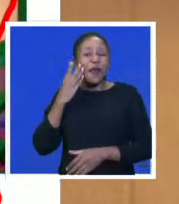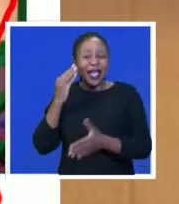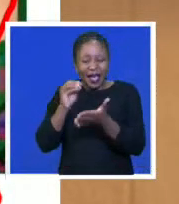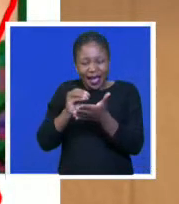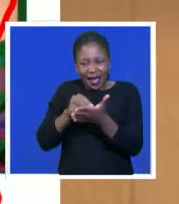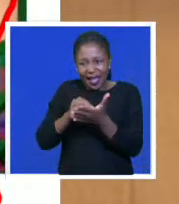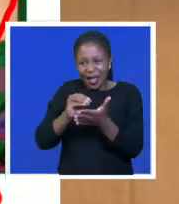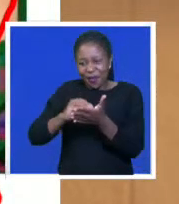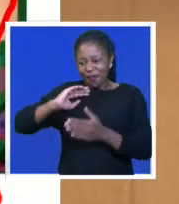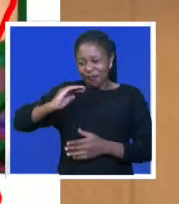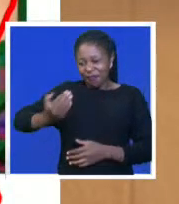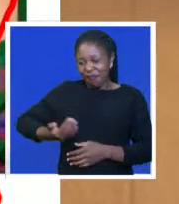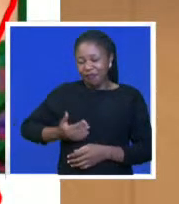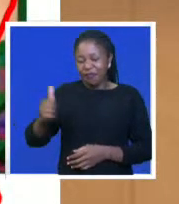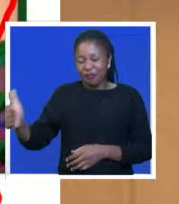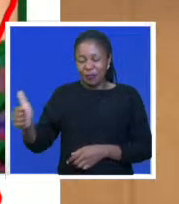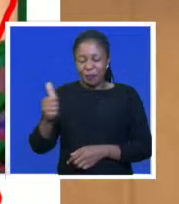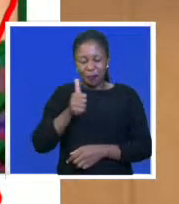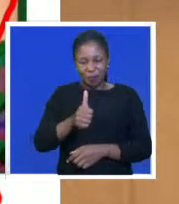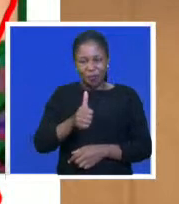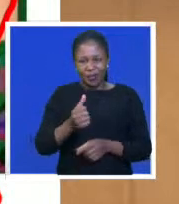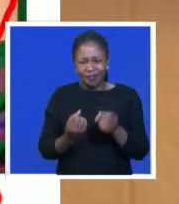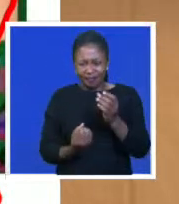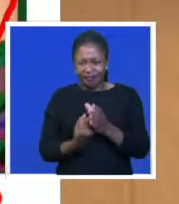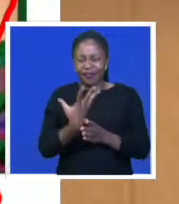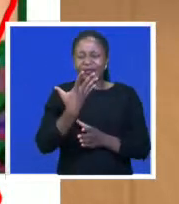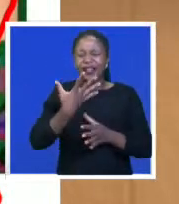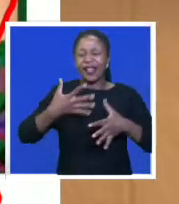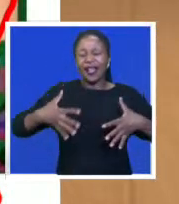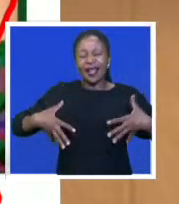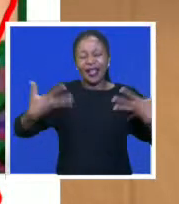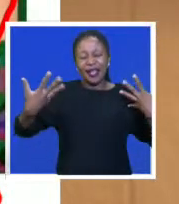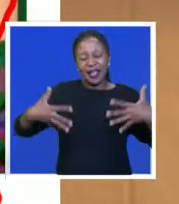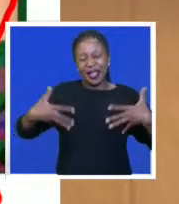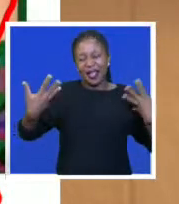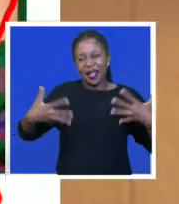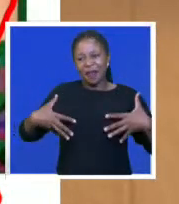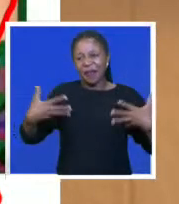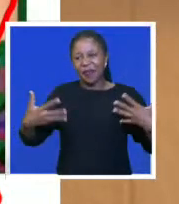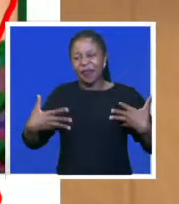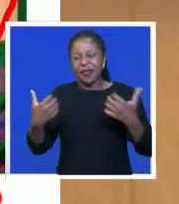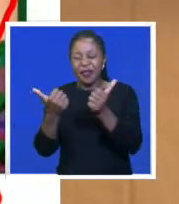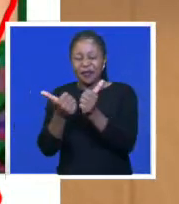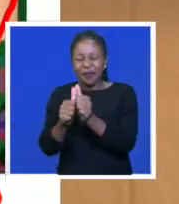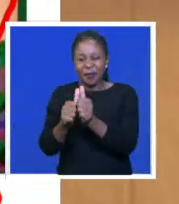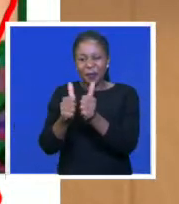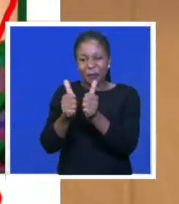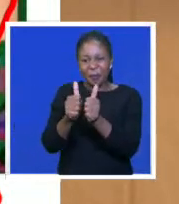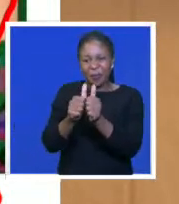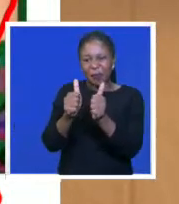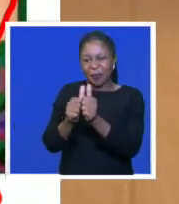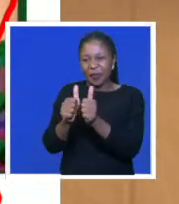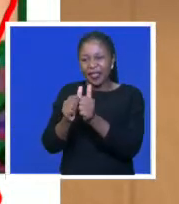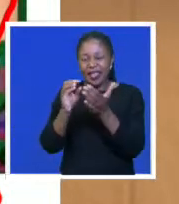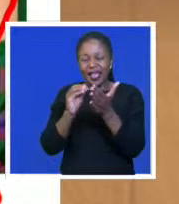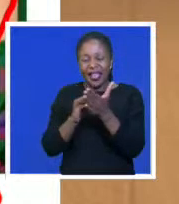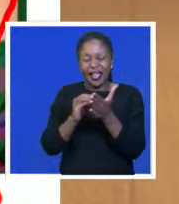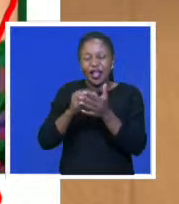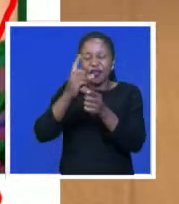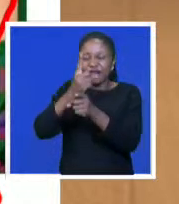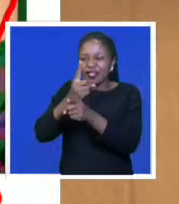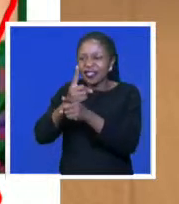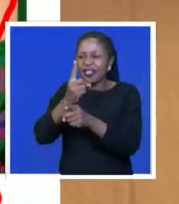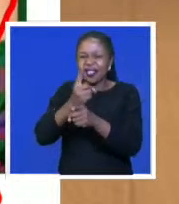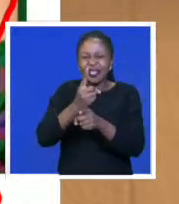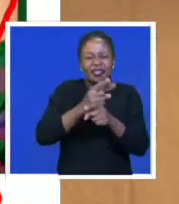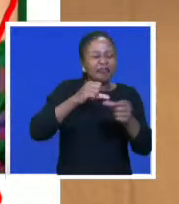to Adam, Adam was happy because now he had a friend that he could talk to. And